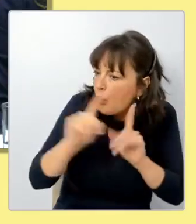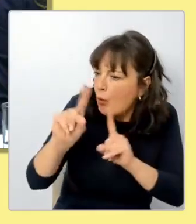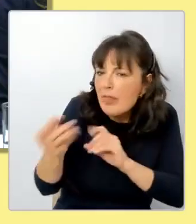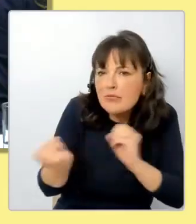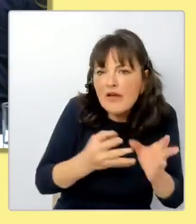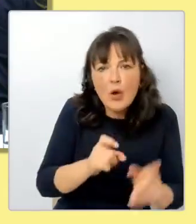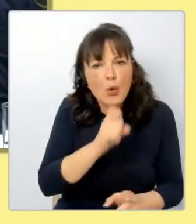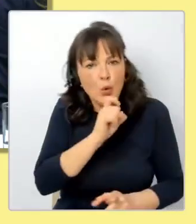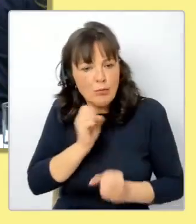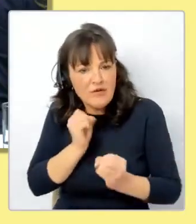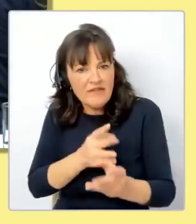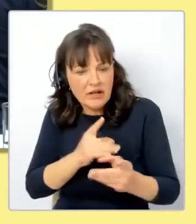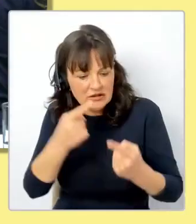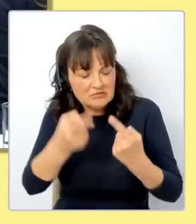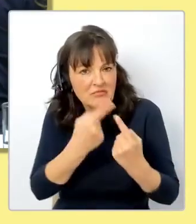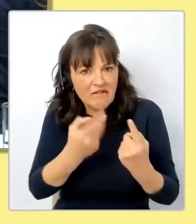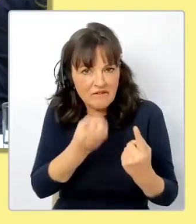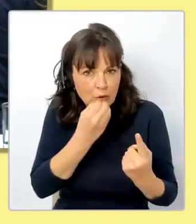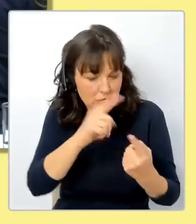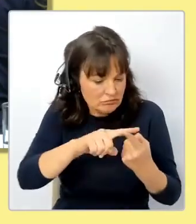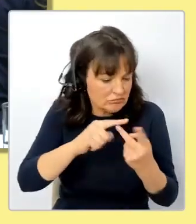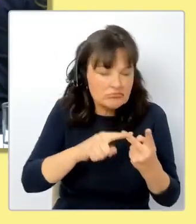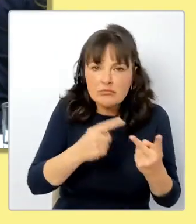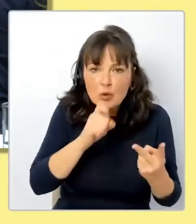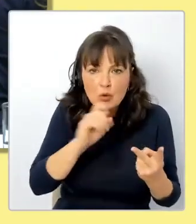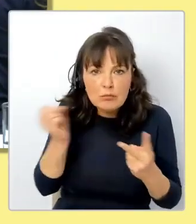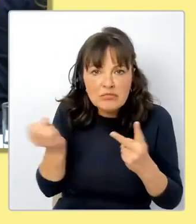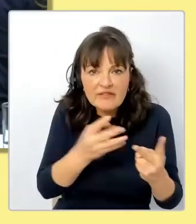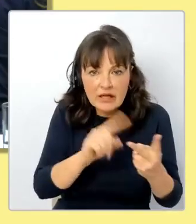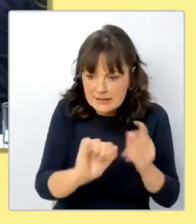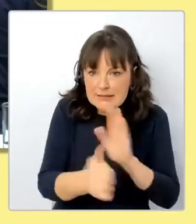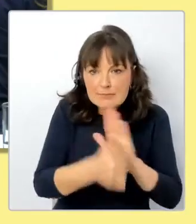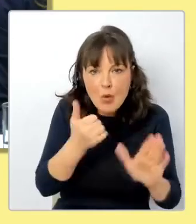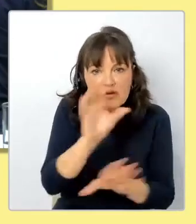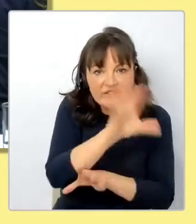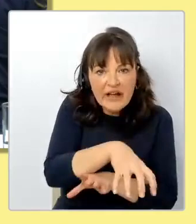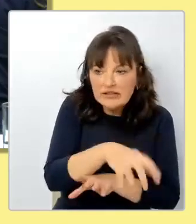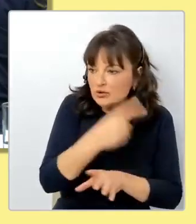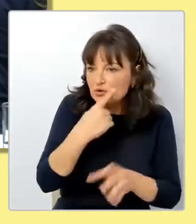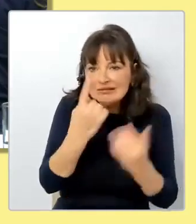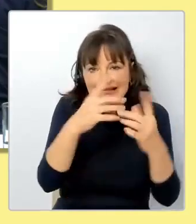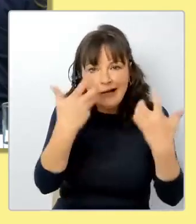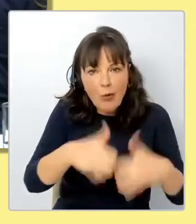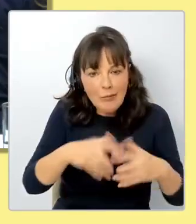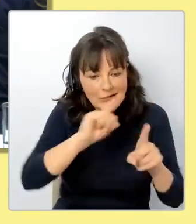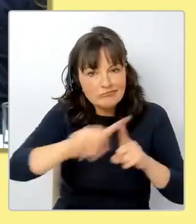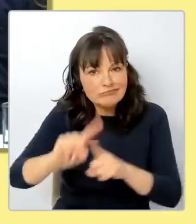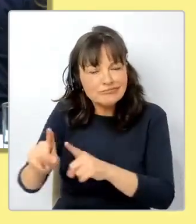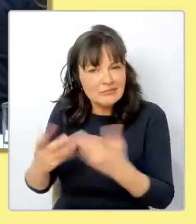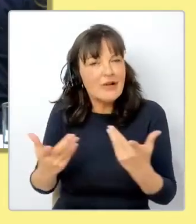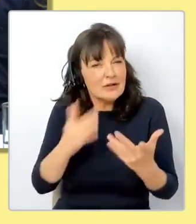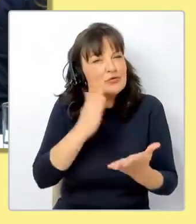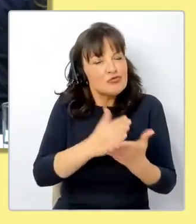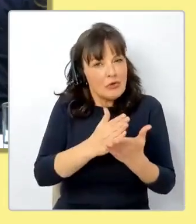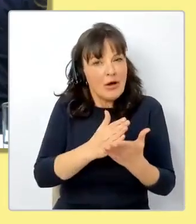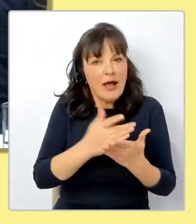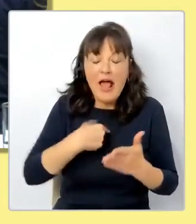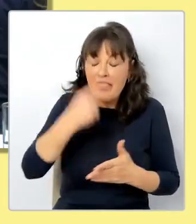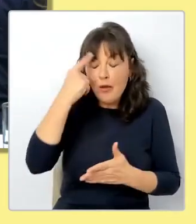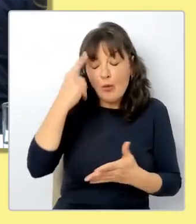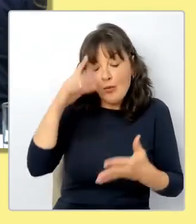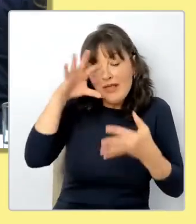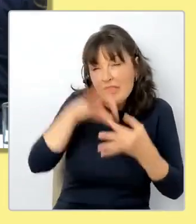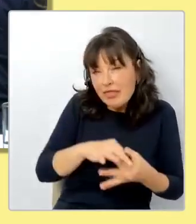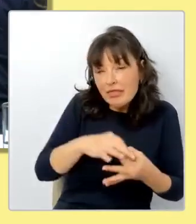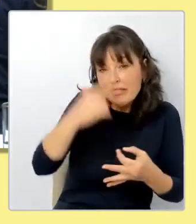providing food? Who's providing the sports facilities and so on? So ultimately, I think when it comes to local government are